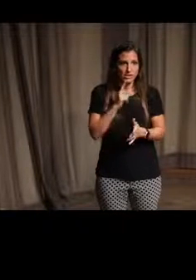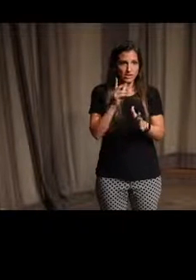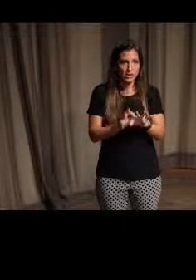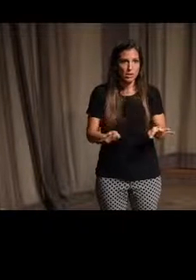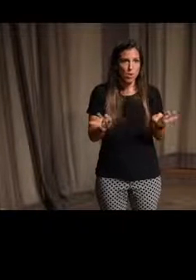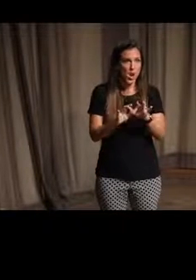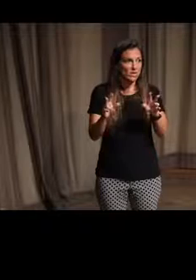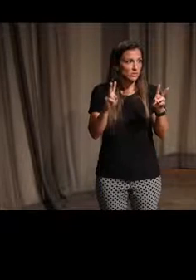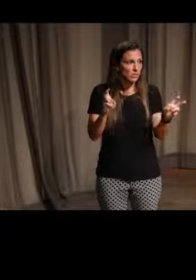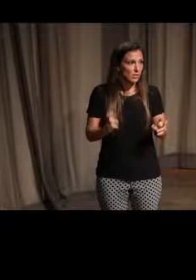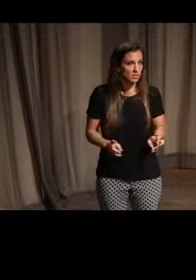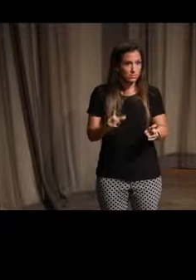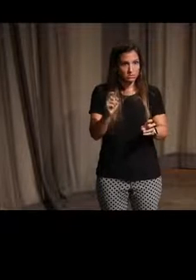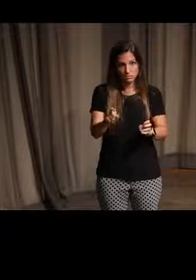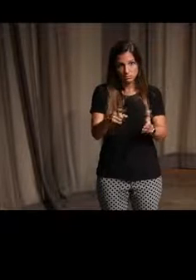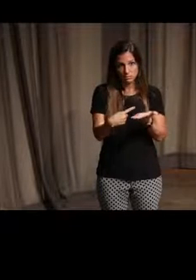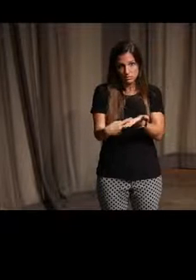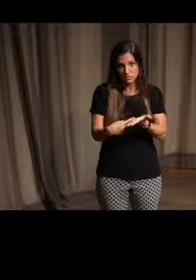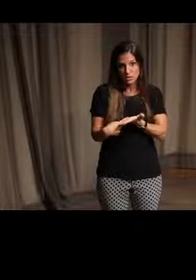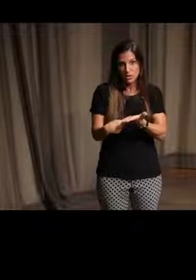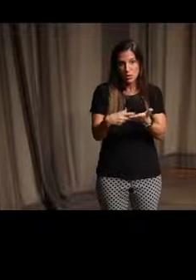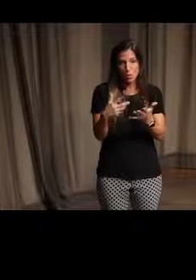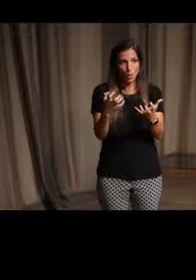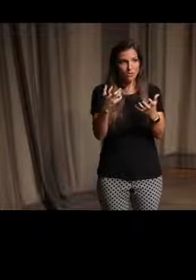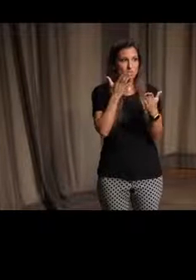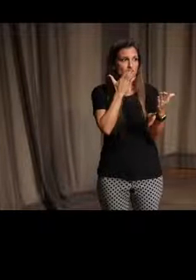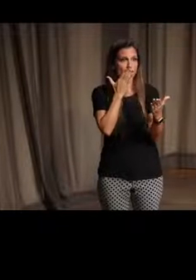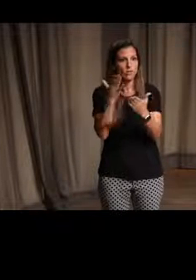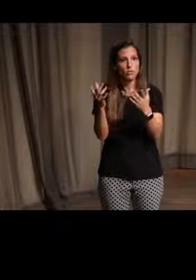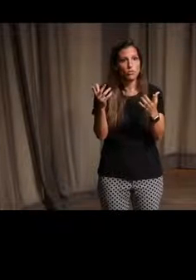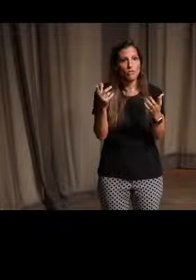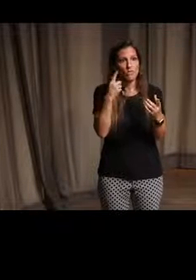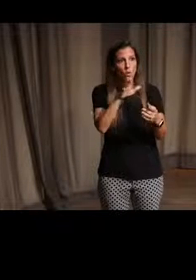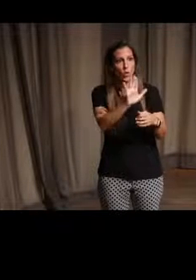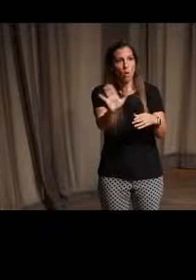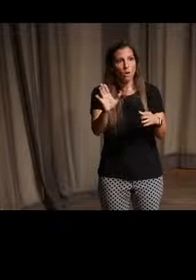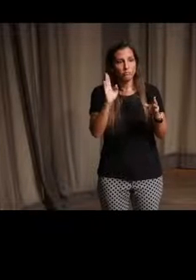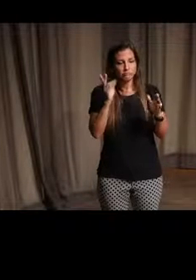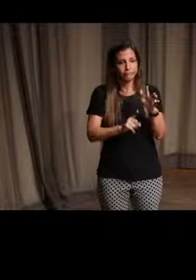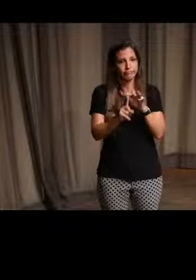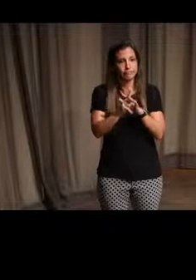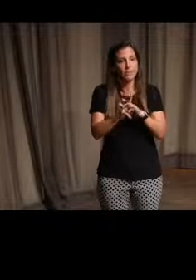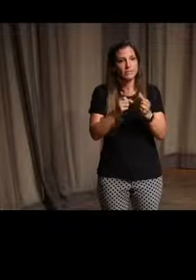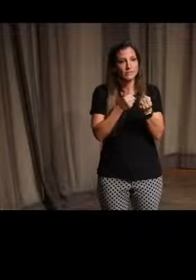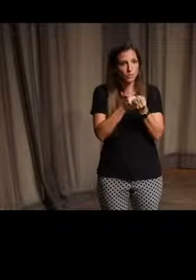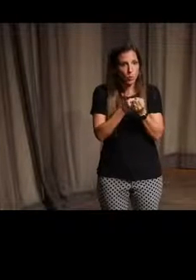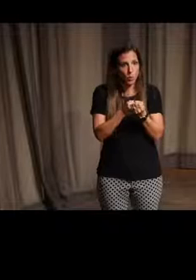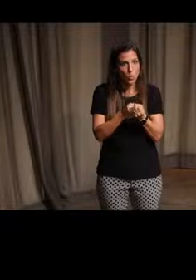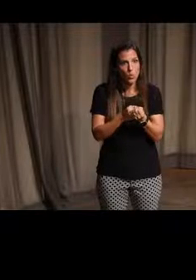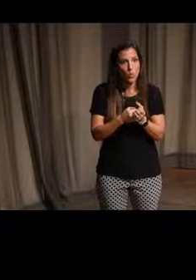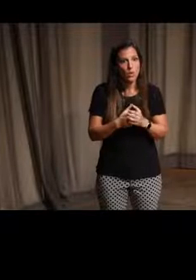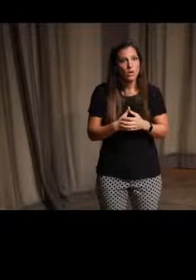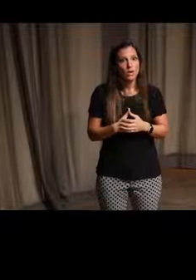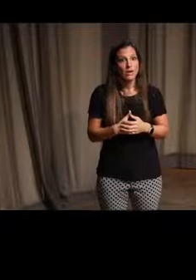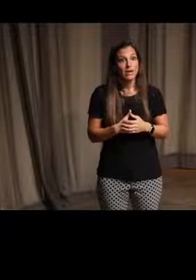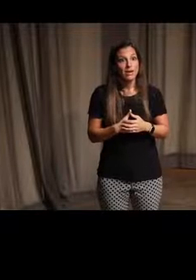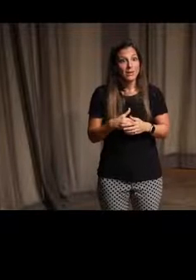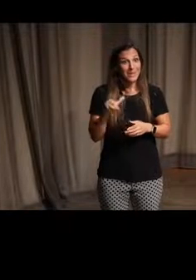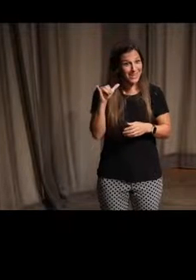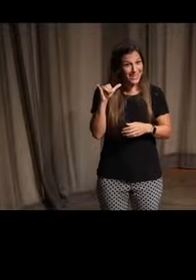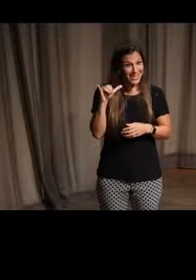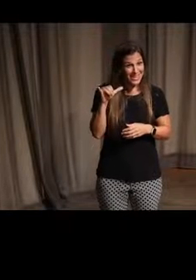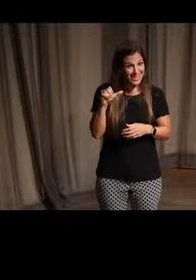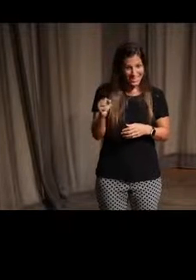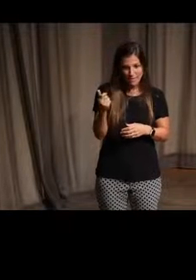important topic that we need to be discussing. So, you know, we just want to thank you for your attendance and for your support. But yeah, we